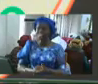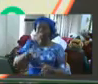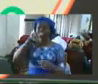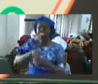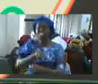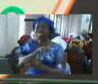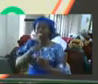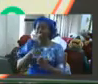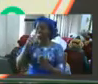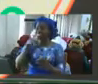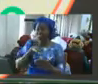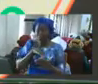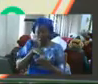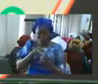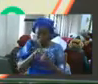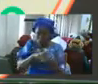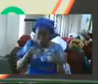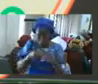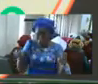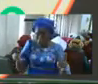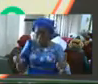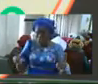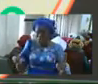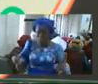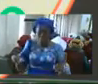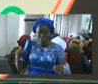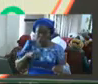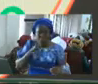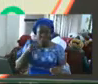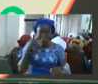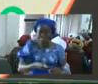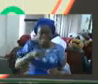find Samson saying, thank you, Lord.